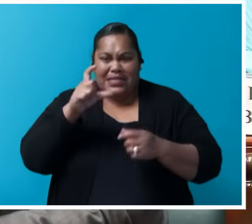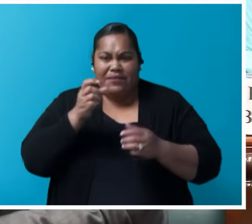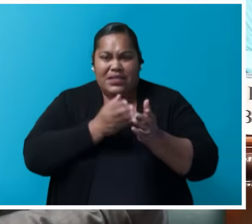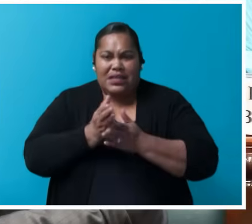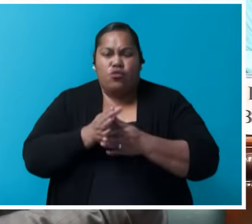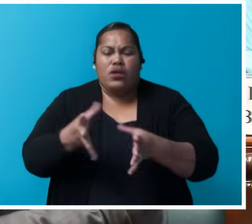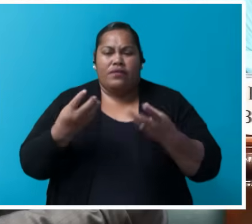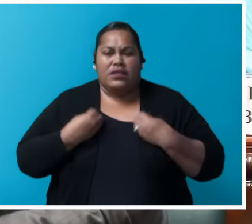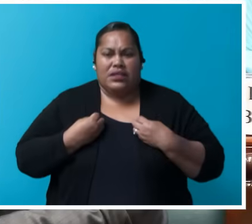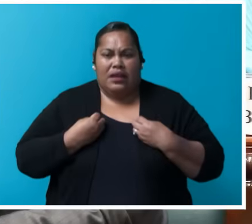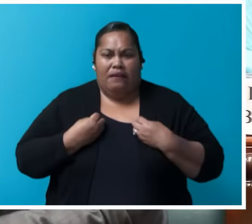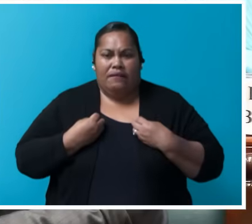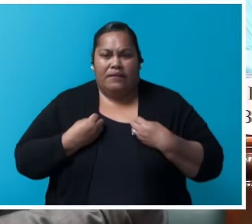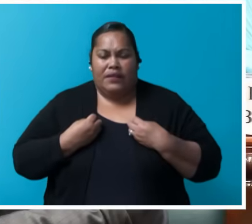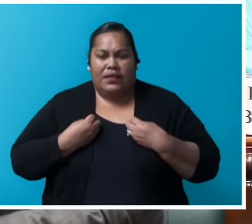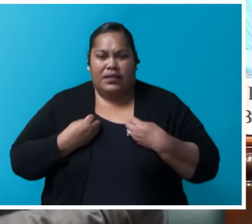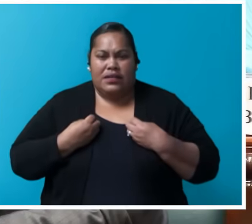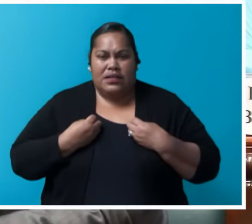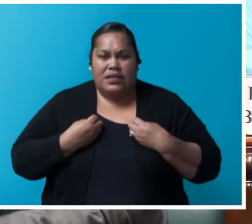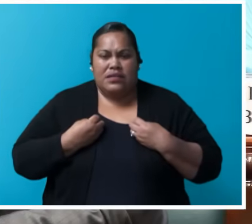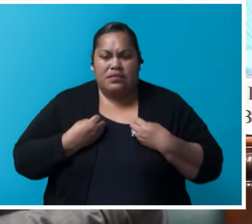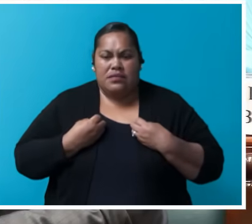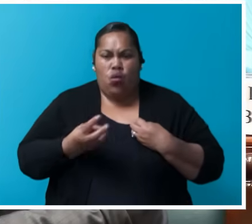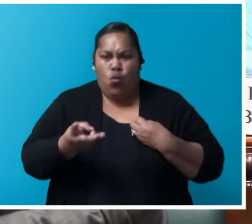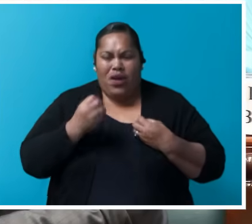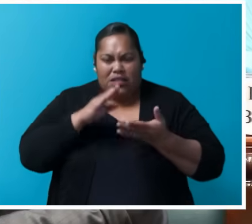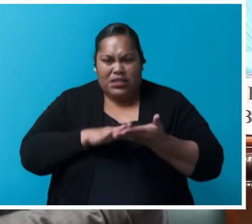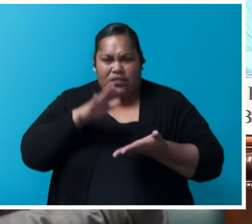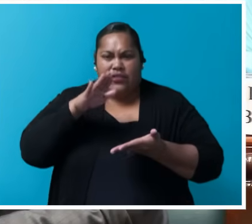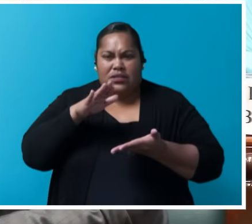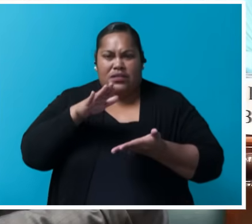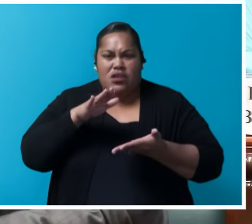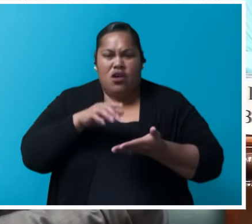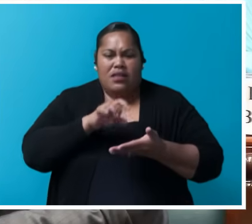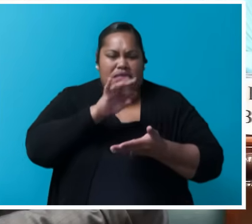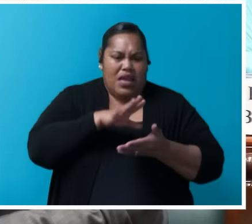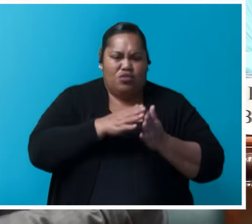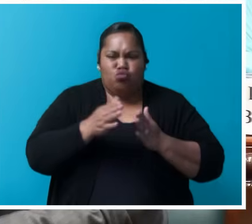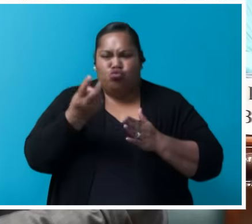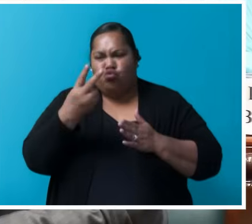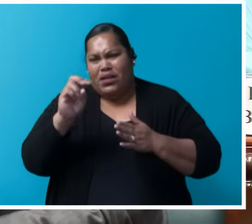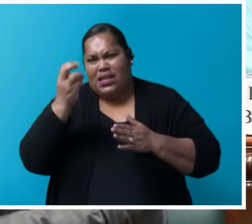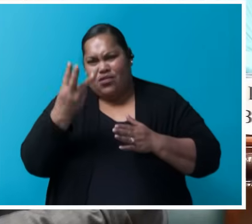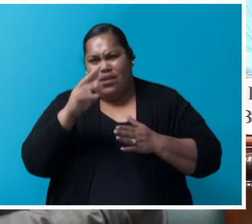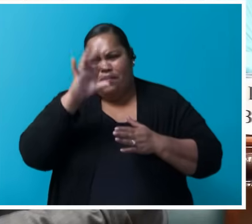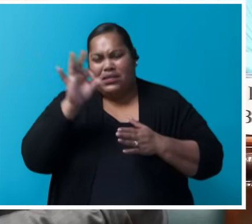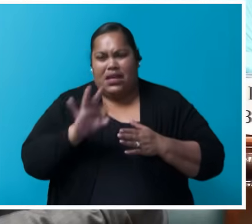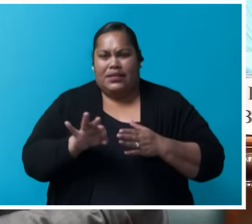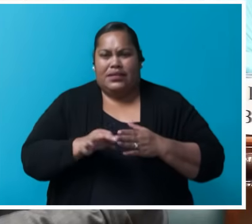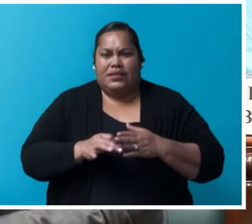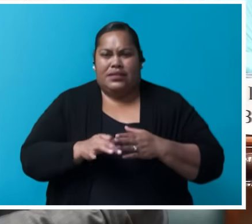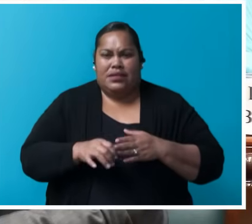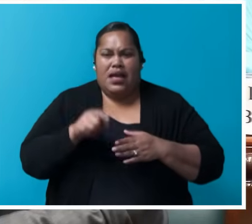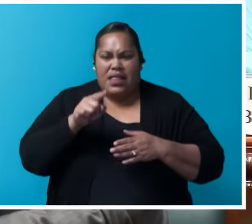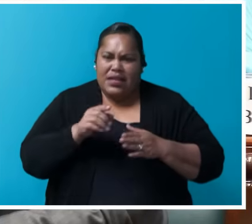received a salary increase of between 10 to 23%. That's the